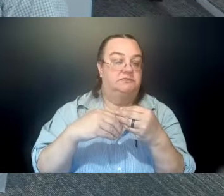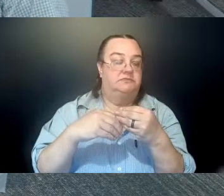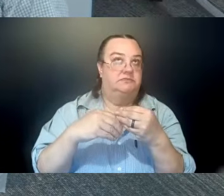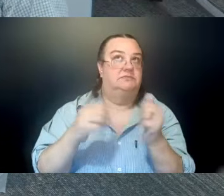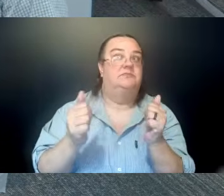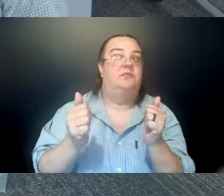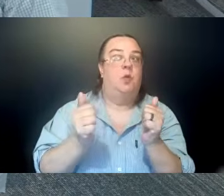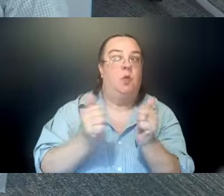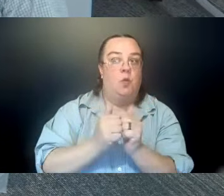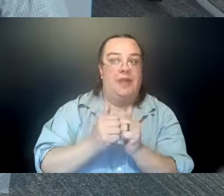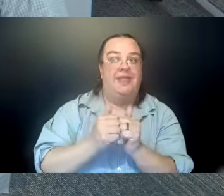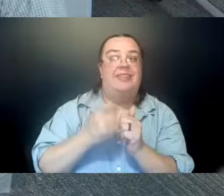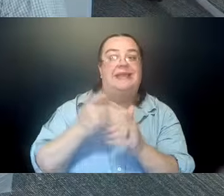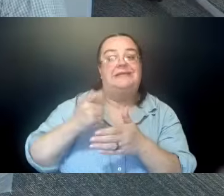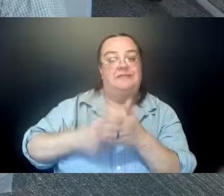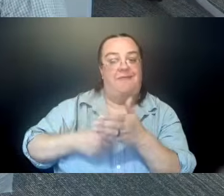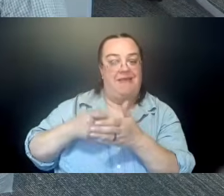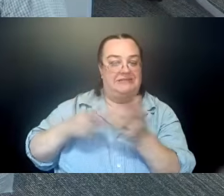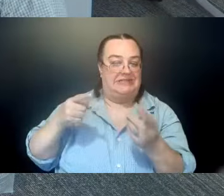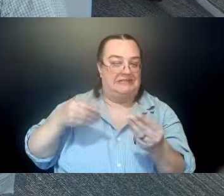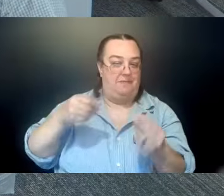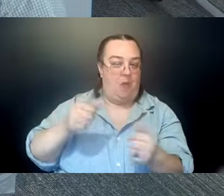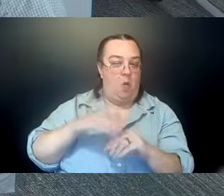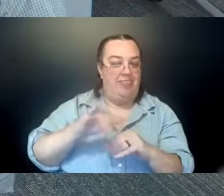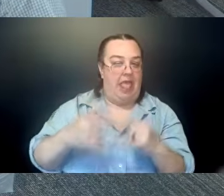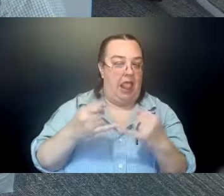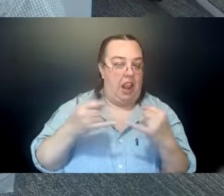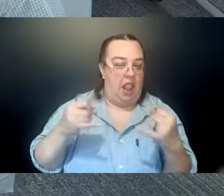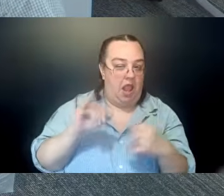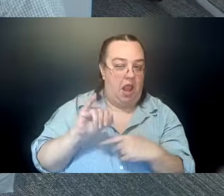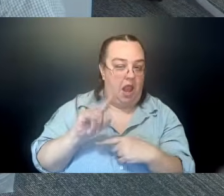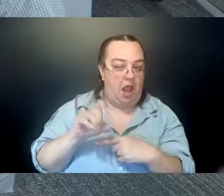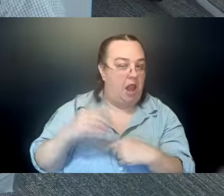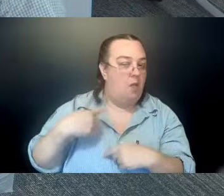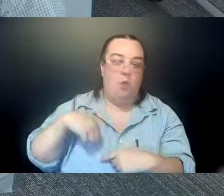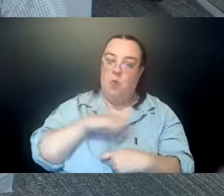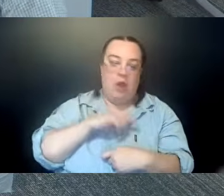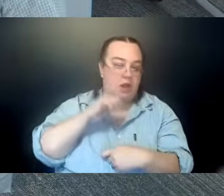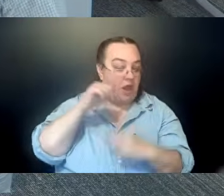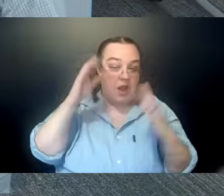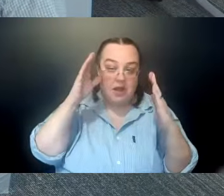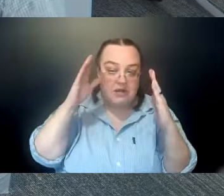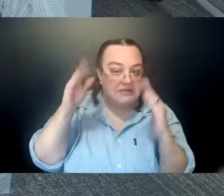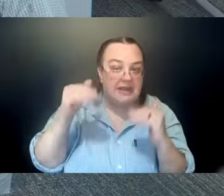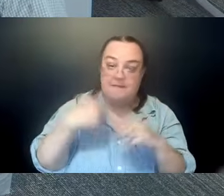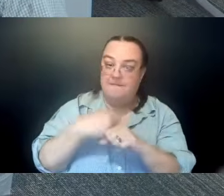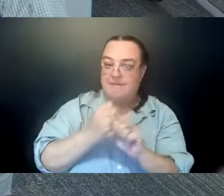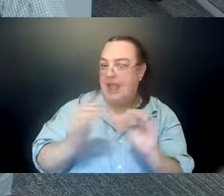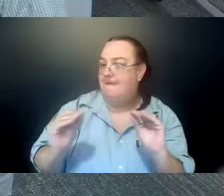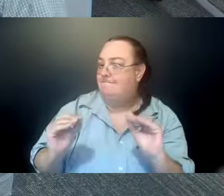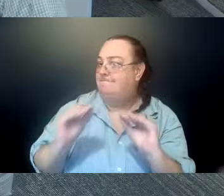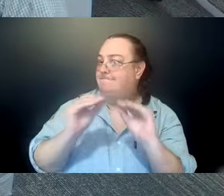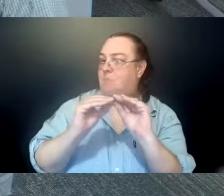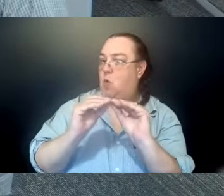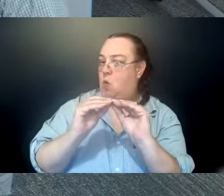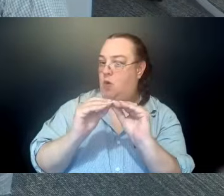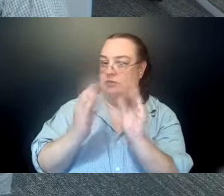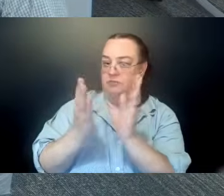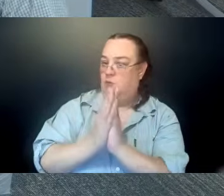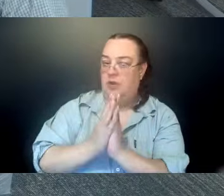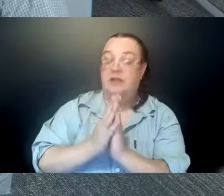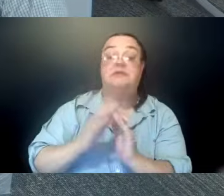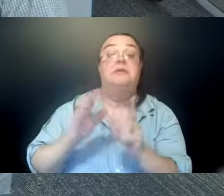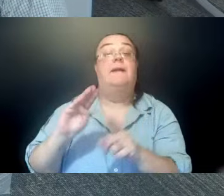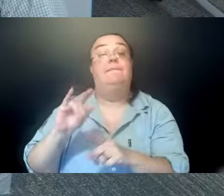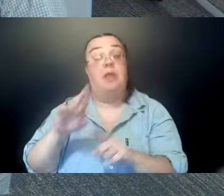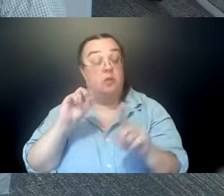expenses they spend on that line item. So we're not anticipating making a further draw on that. Excellent. Are we